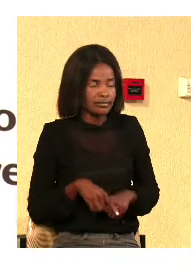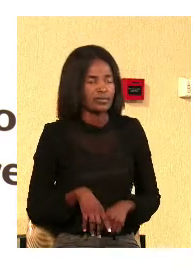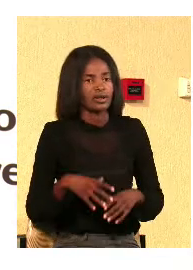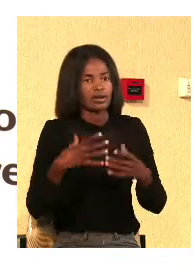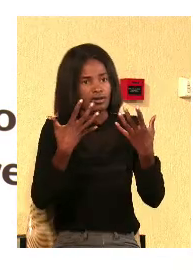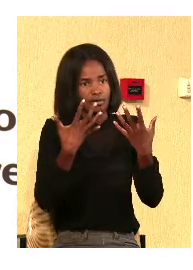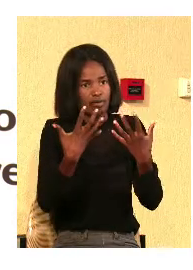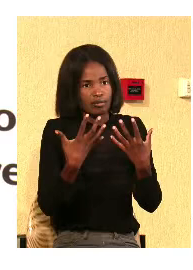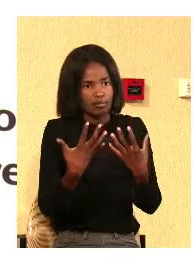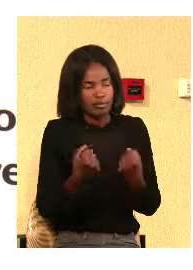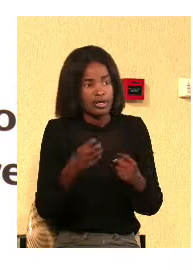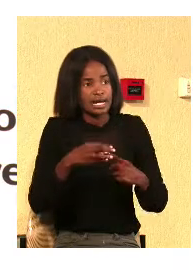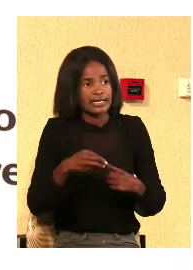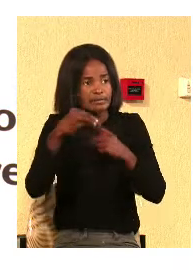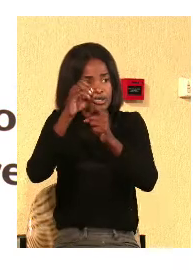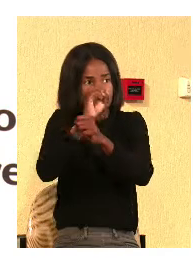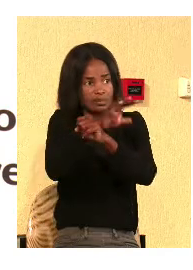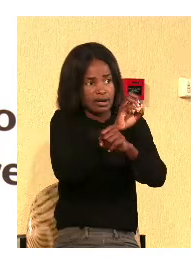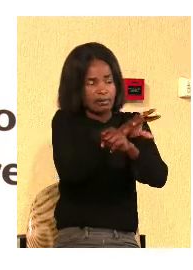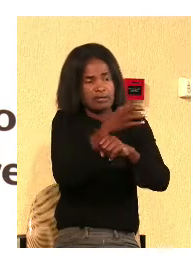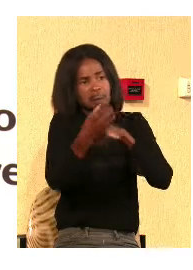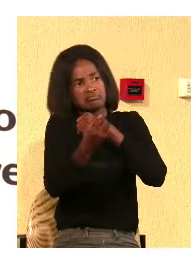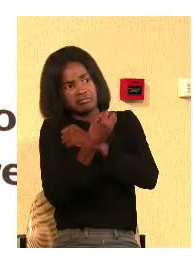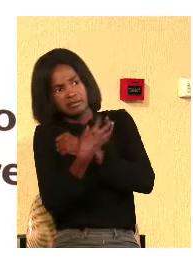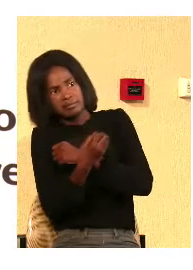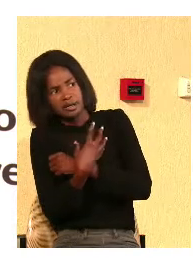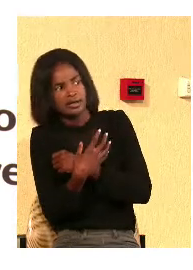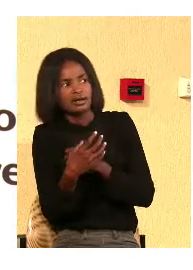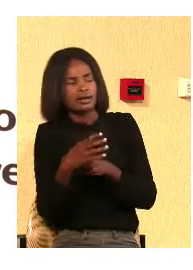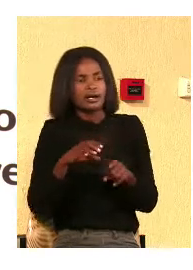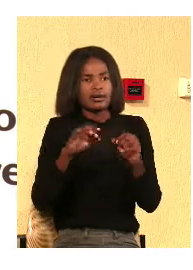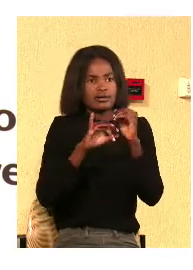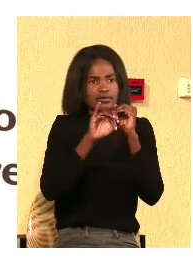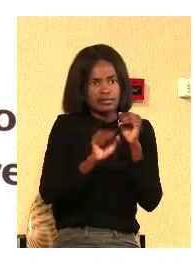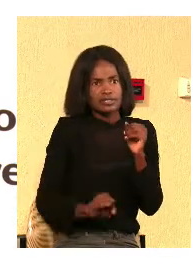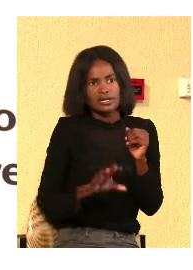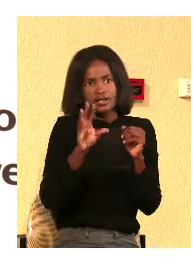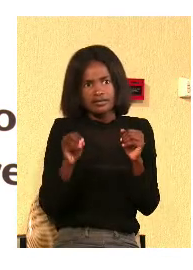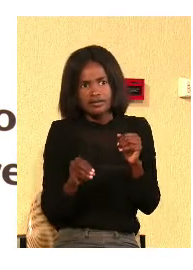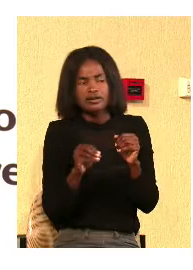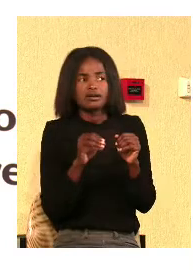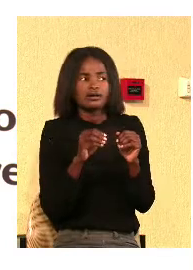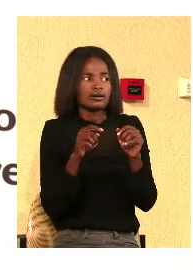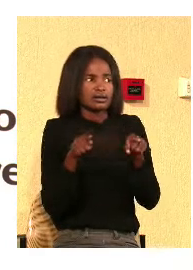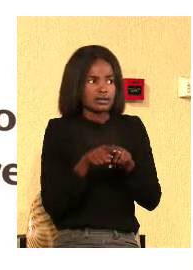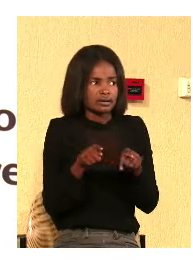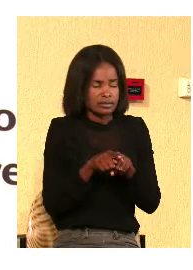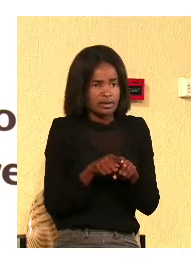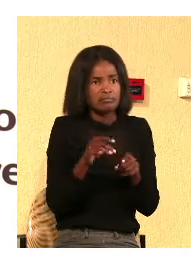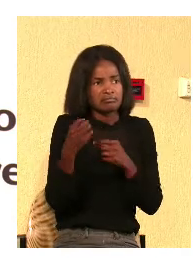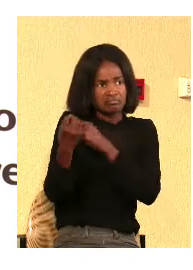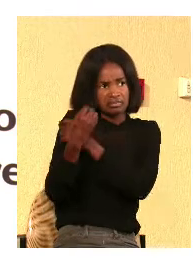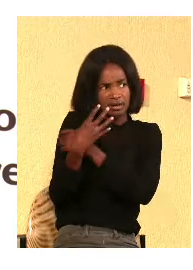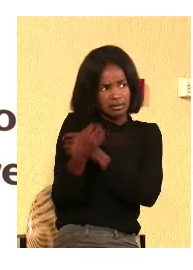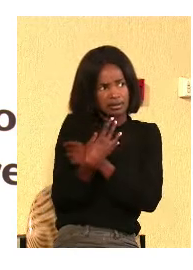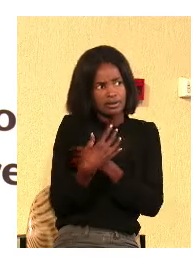special advices, by the way, we are also advised by the CDC in country, is part of our team as well.